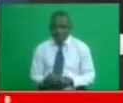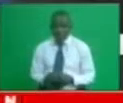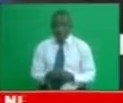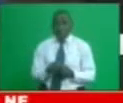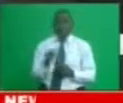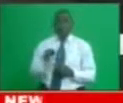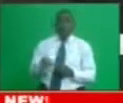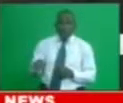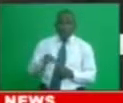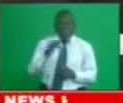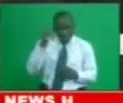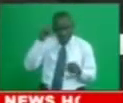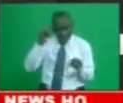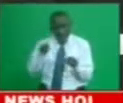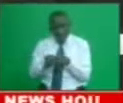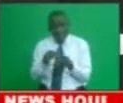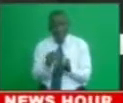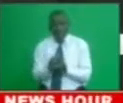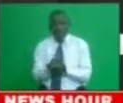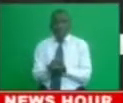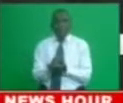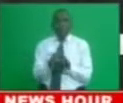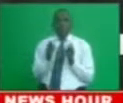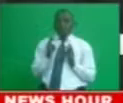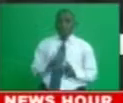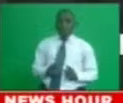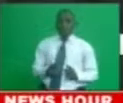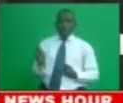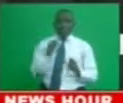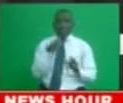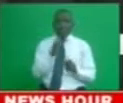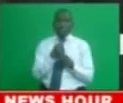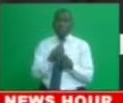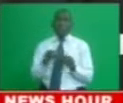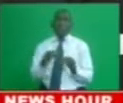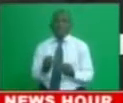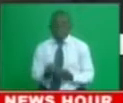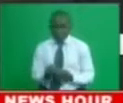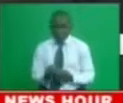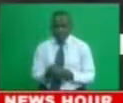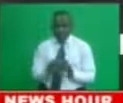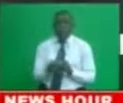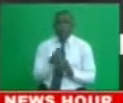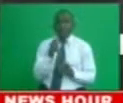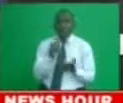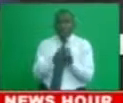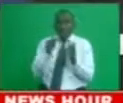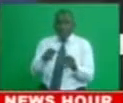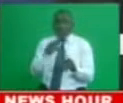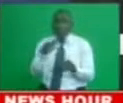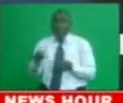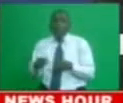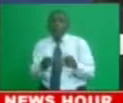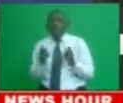if we all agree that it is human beings who make organizations, then obviously the person who manages